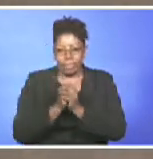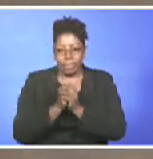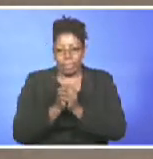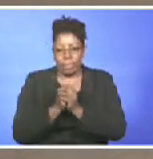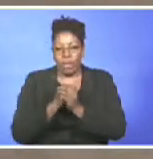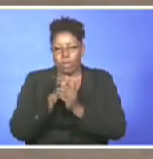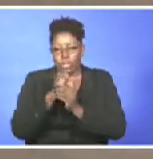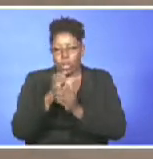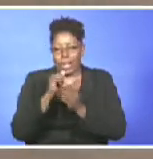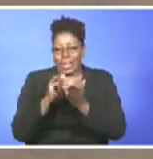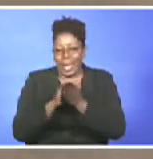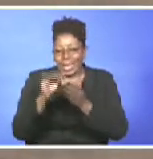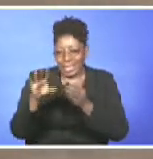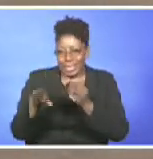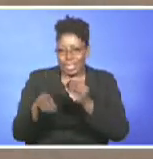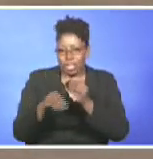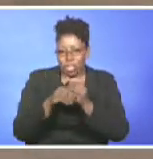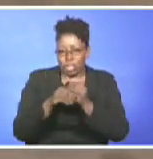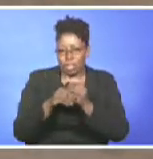wasn't that additional fare,